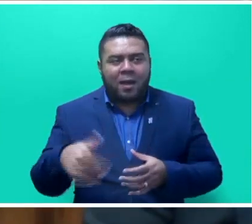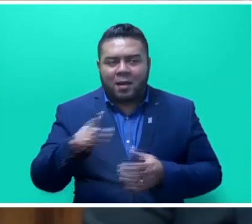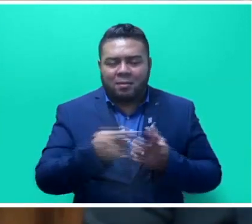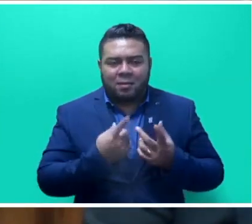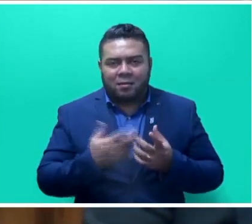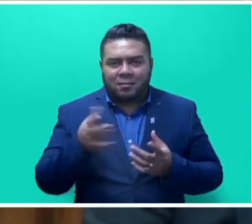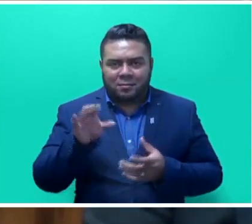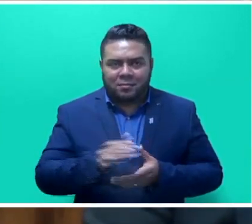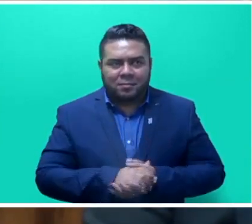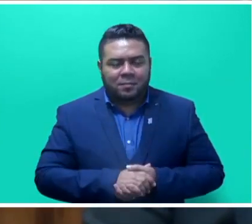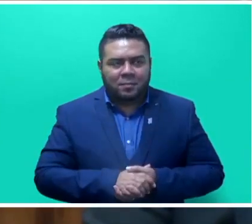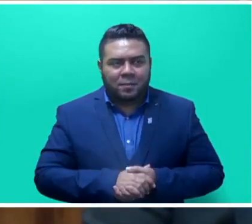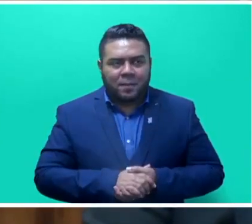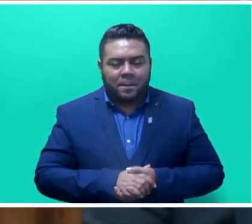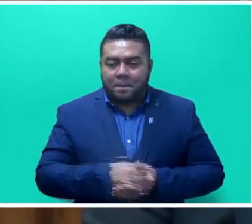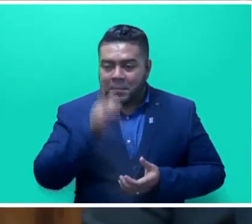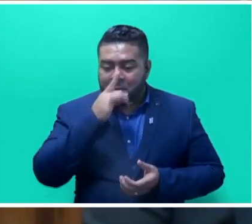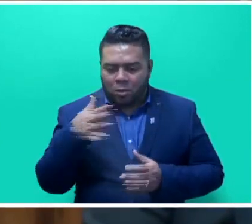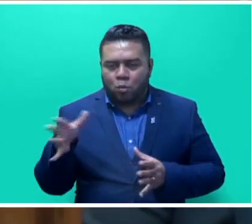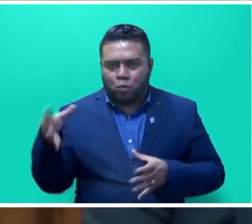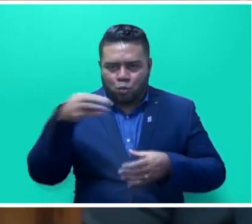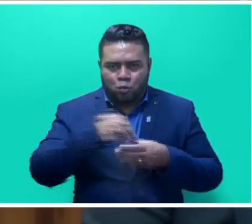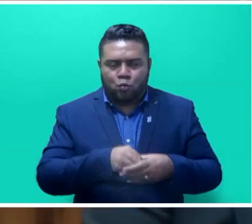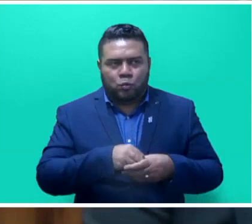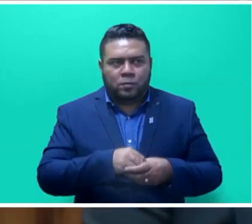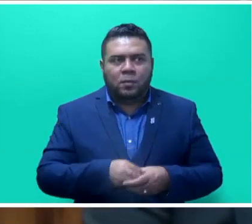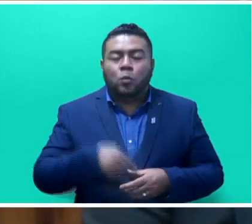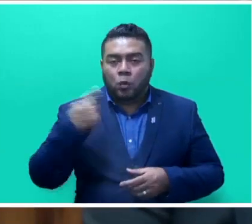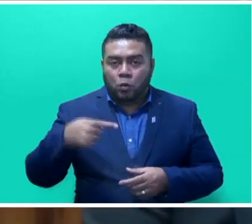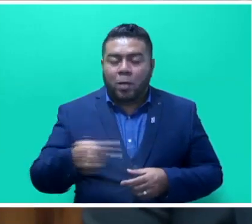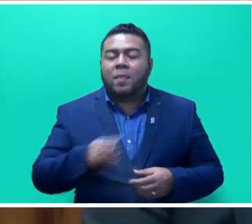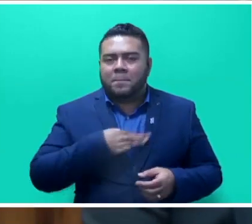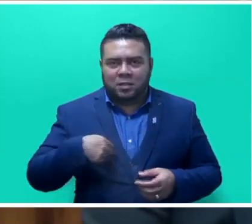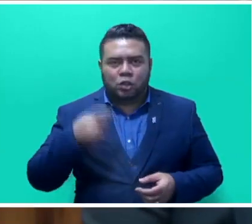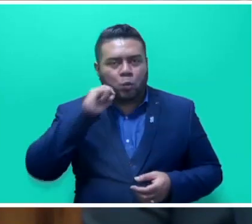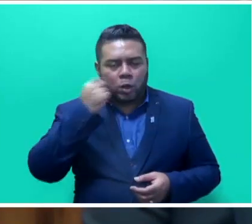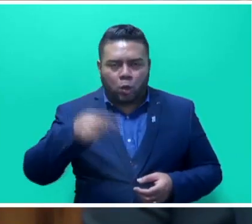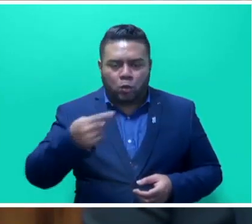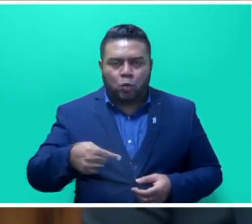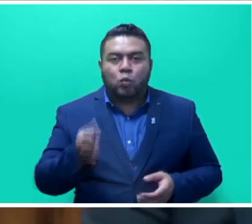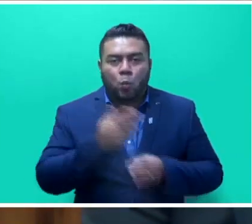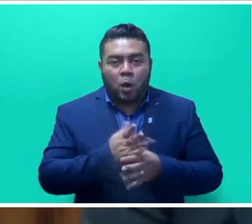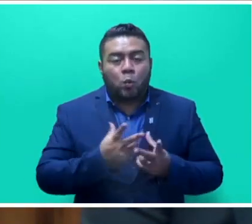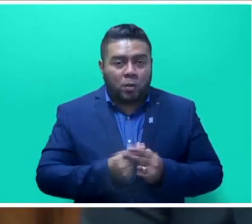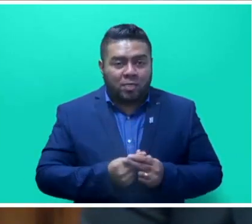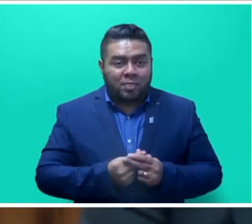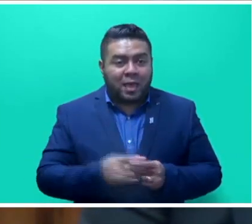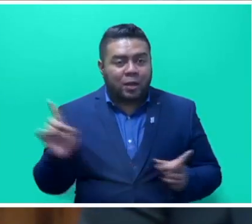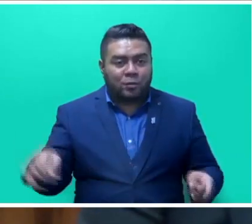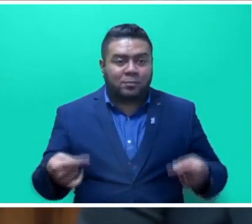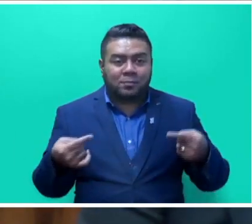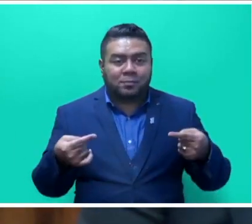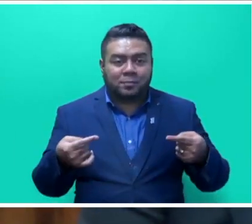settlements. Mr. Speaker, sir, we will continue. The Ministry will continue to work with and not